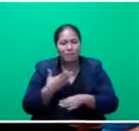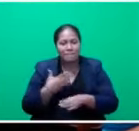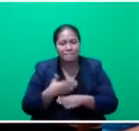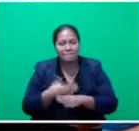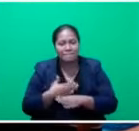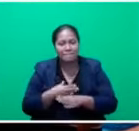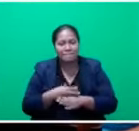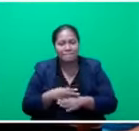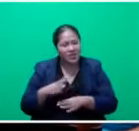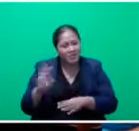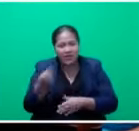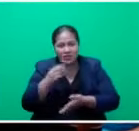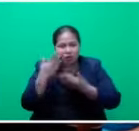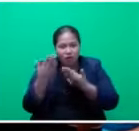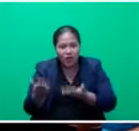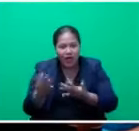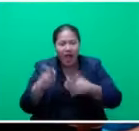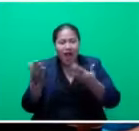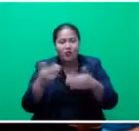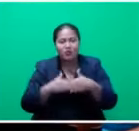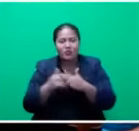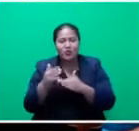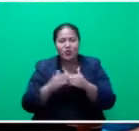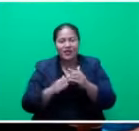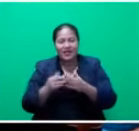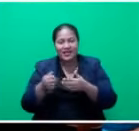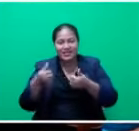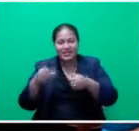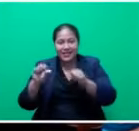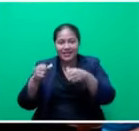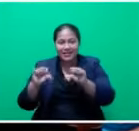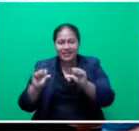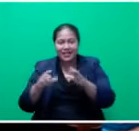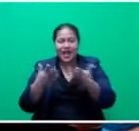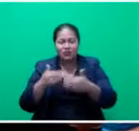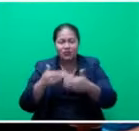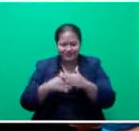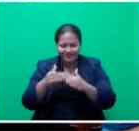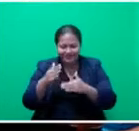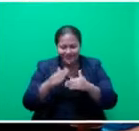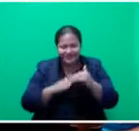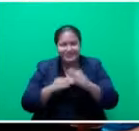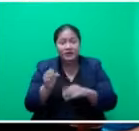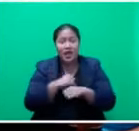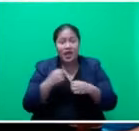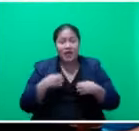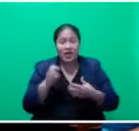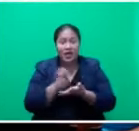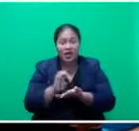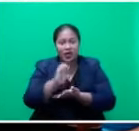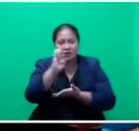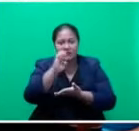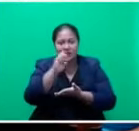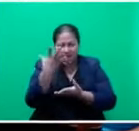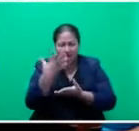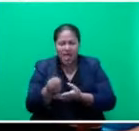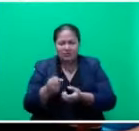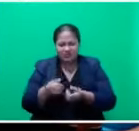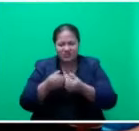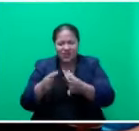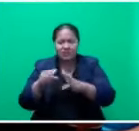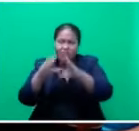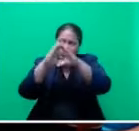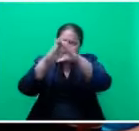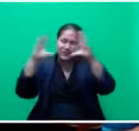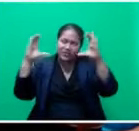building on that success, by rebuilding our economy and setting out a vision for the future. And